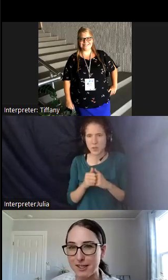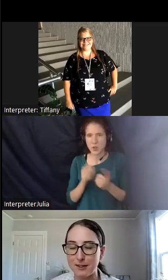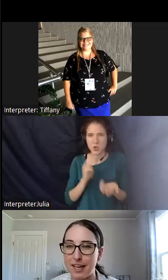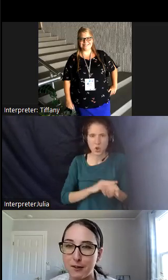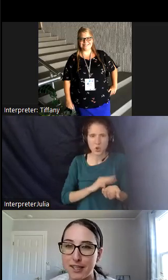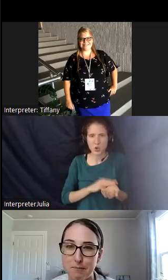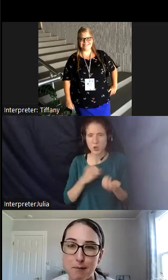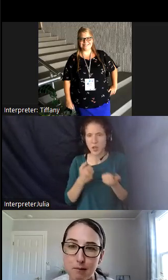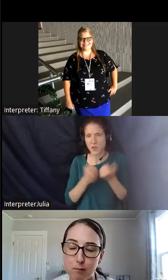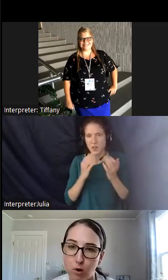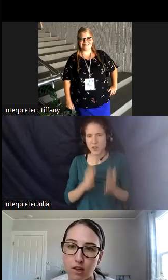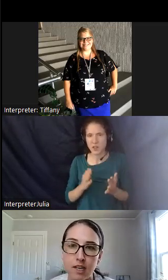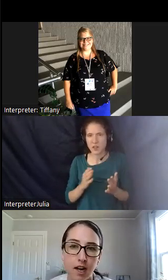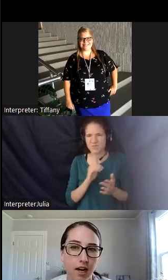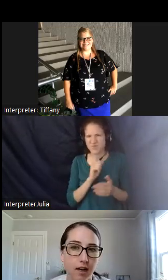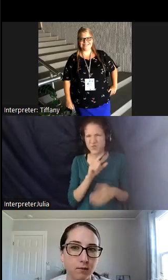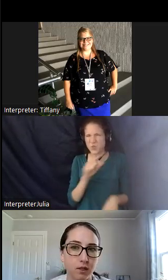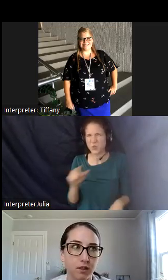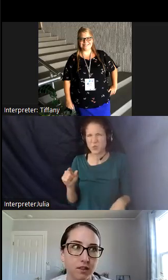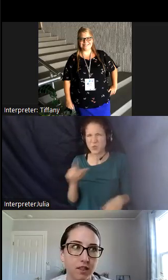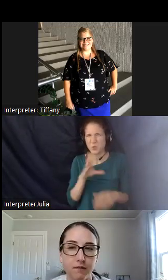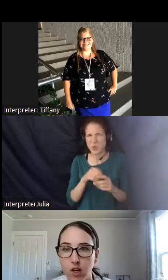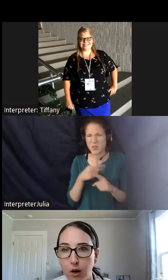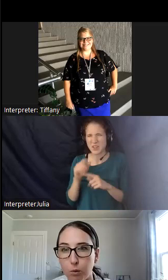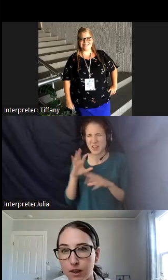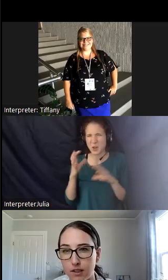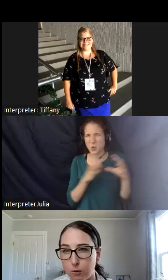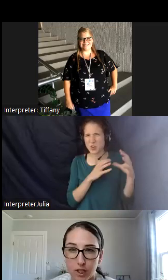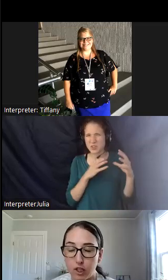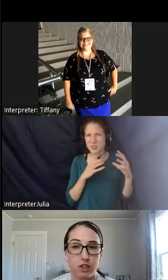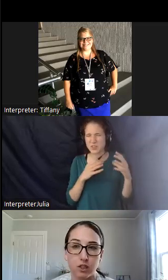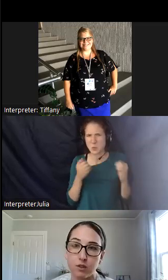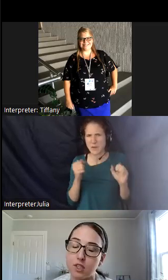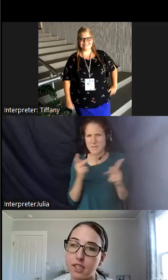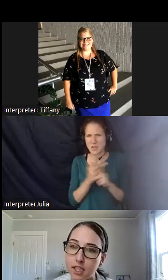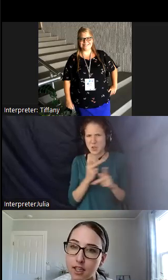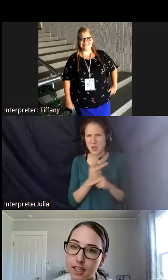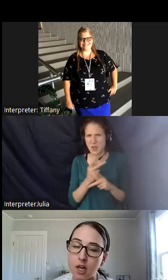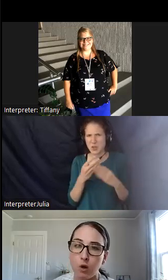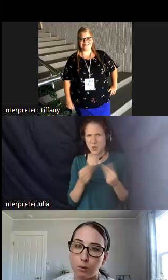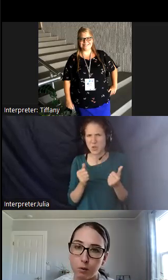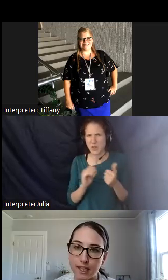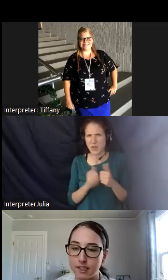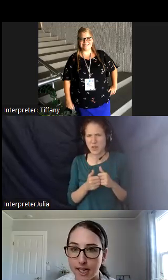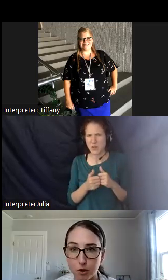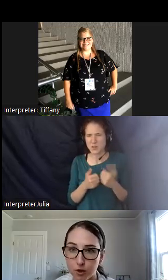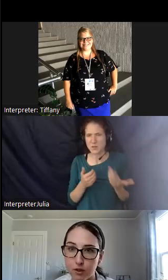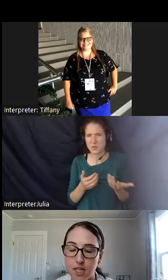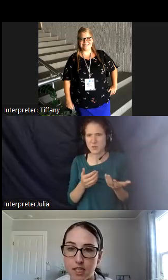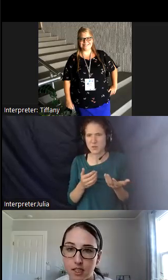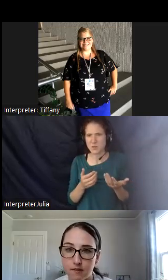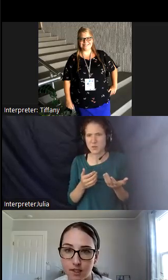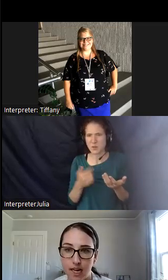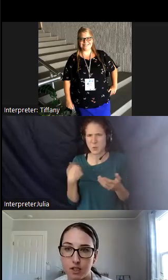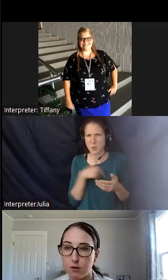fall into those categories and maybe more to figure out what a good solution here is, where we can stay true